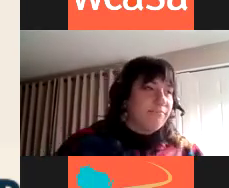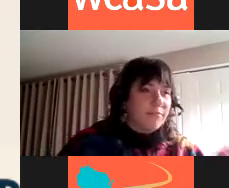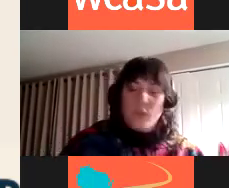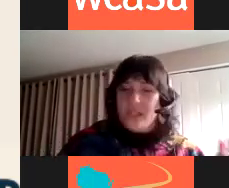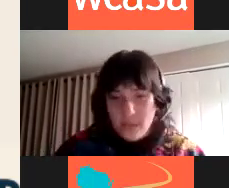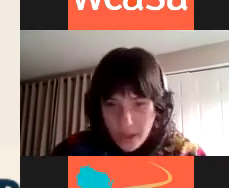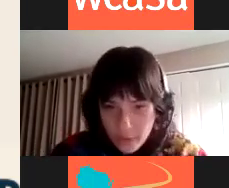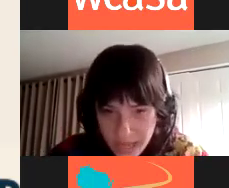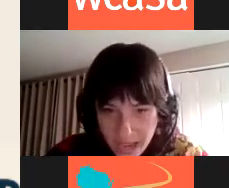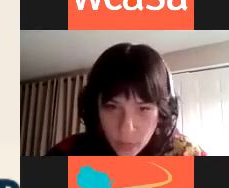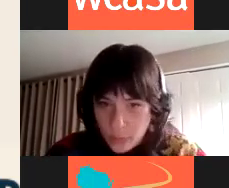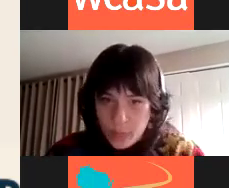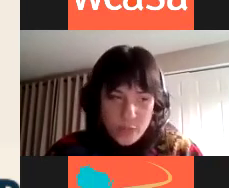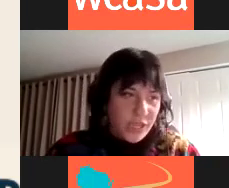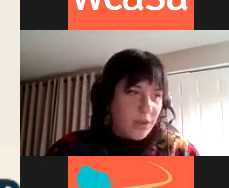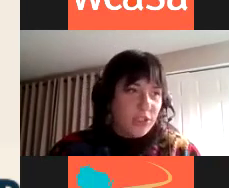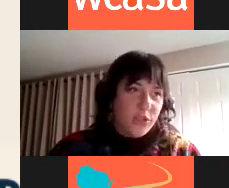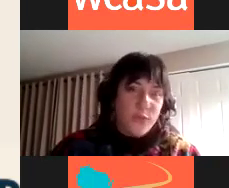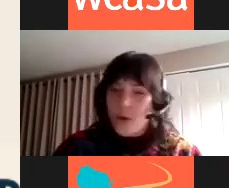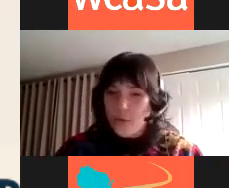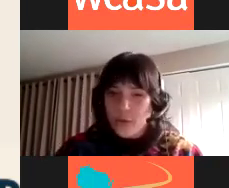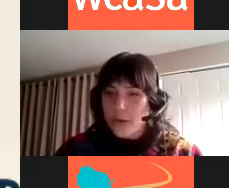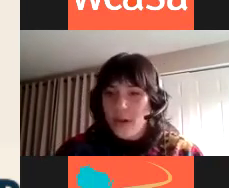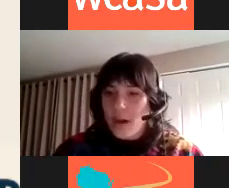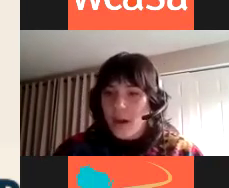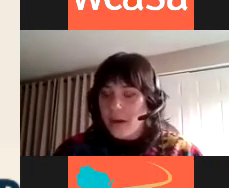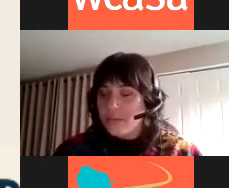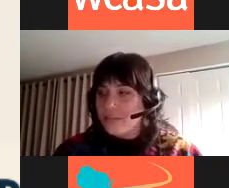like, would the FBI be reaching out to you